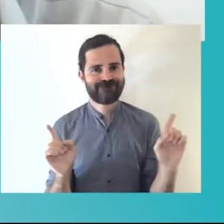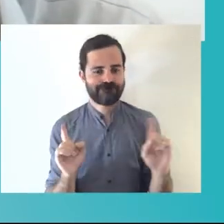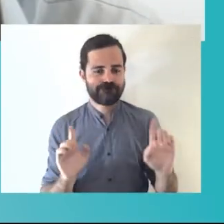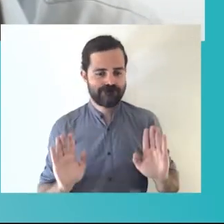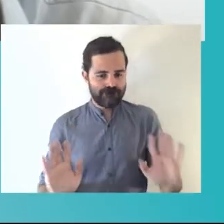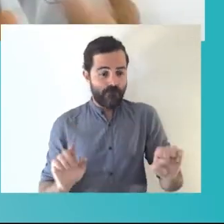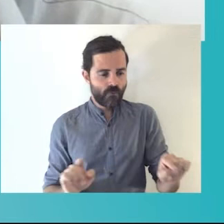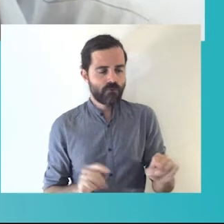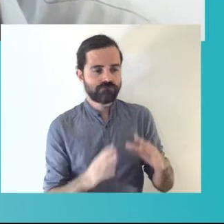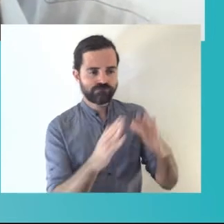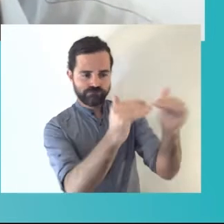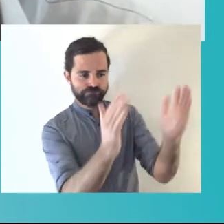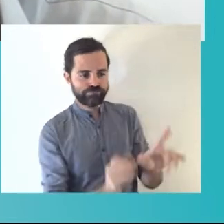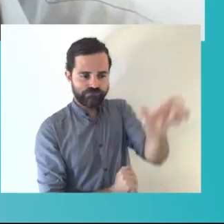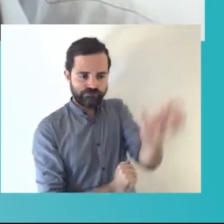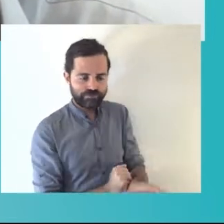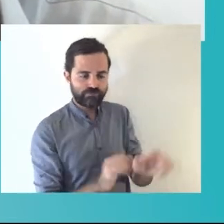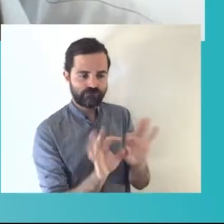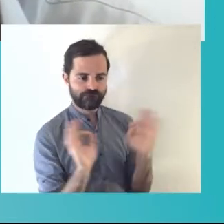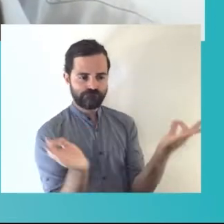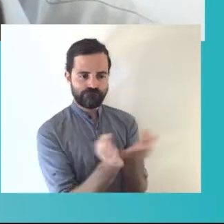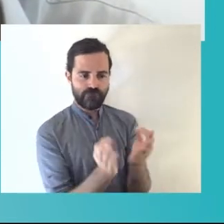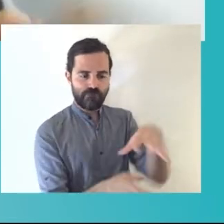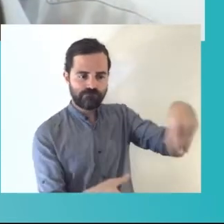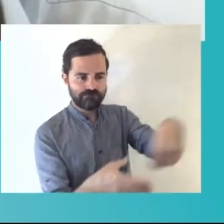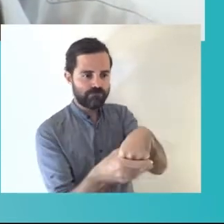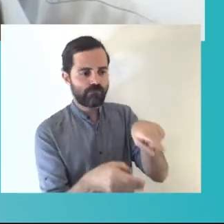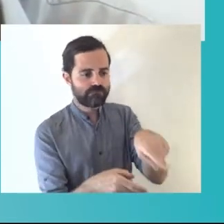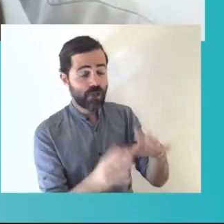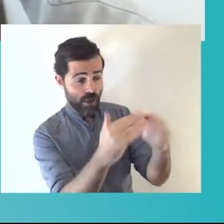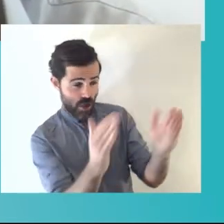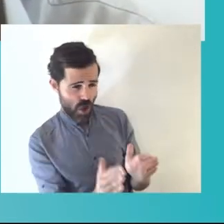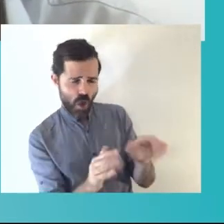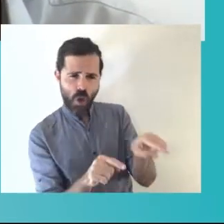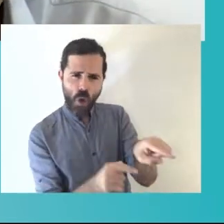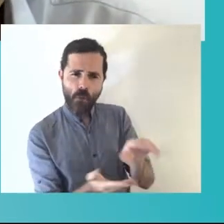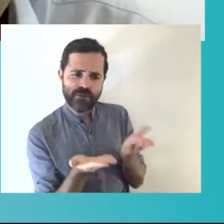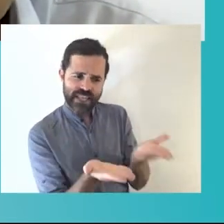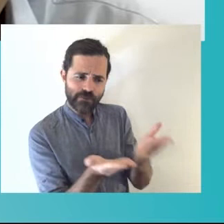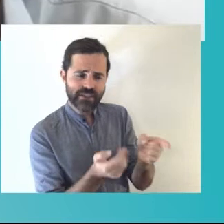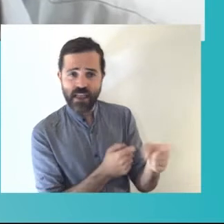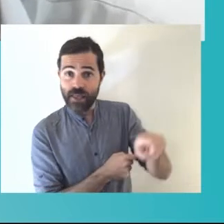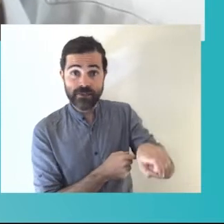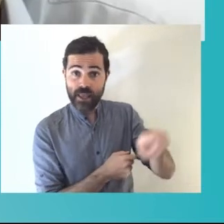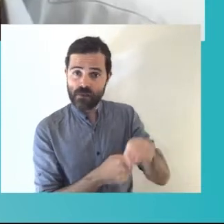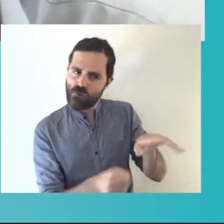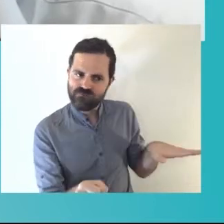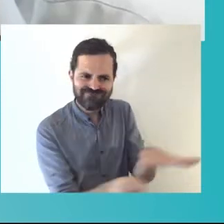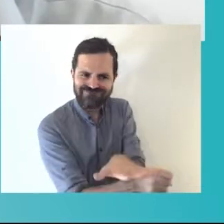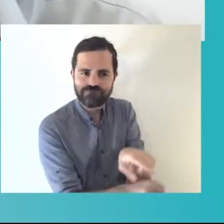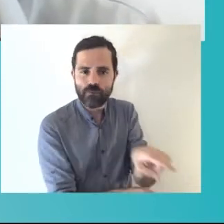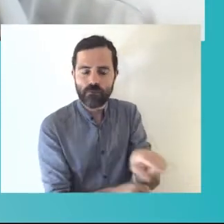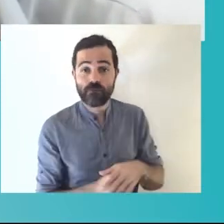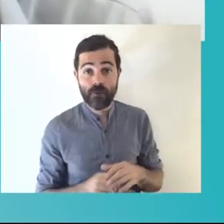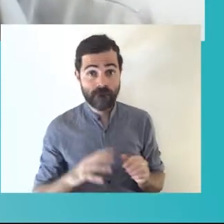marketplace that offers all the services that a family member can need and will need at home. And this is part of our delivery model as well as our business